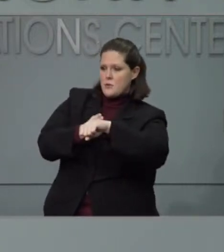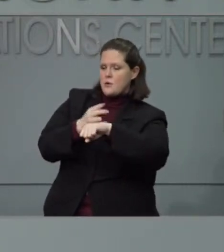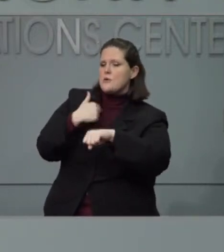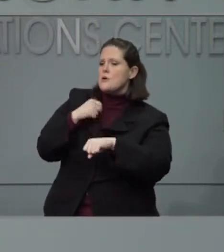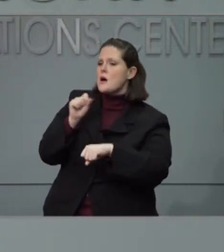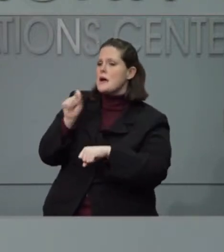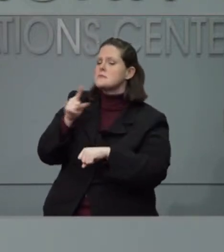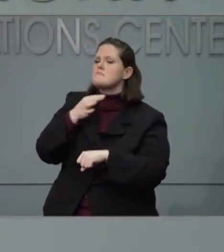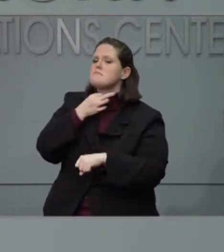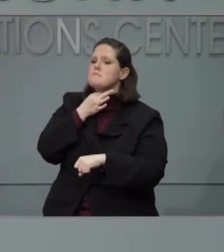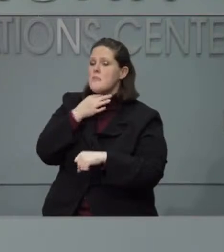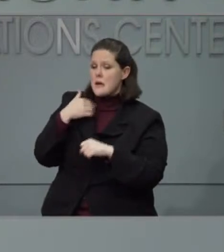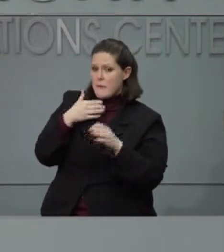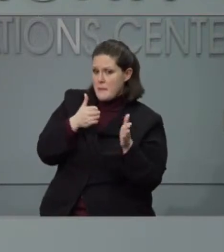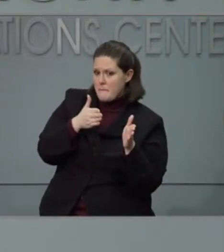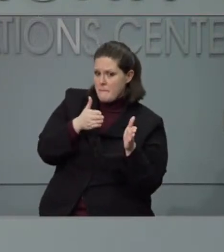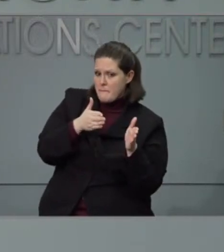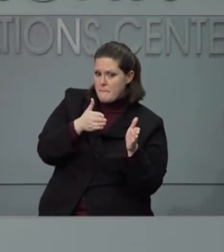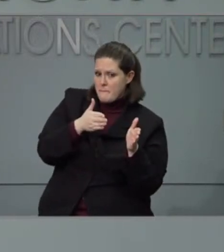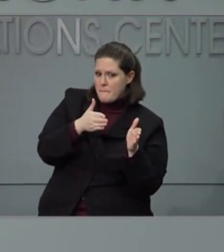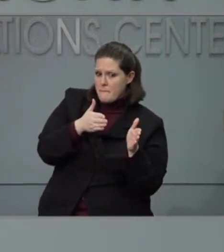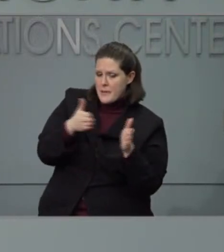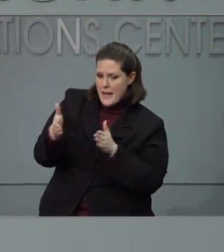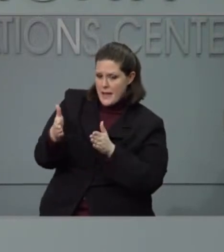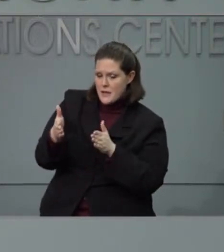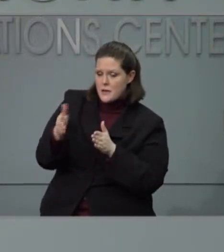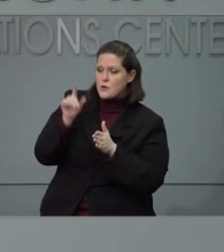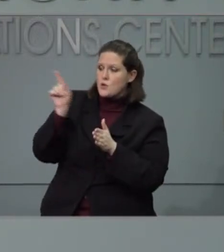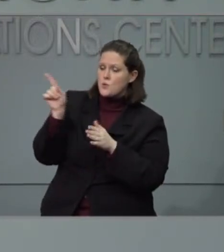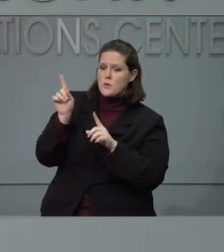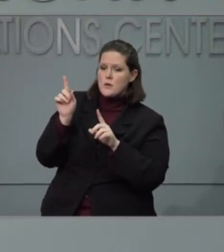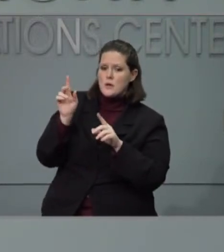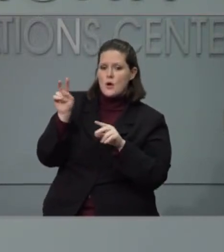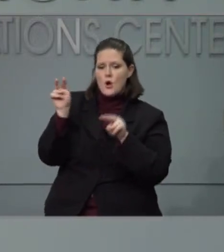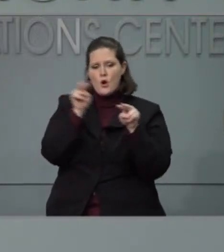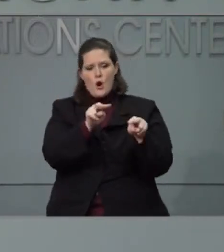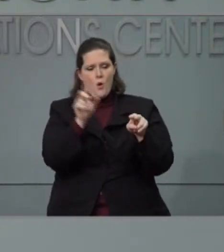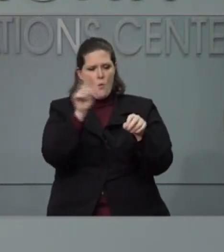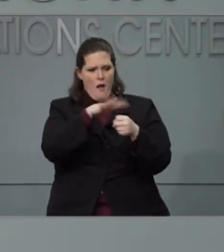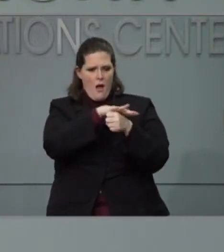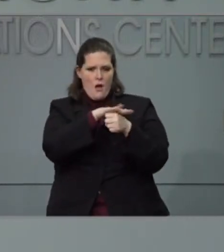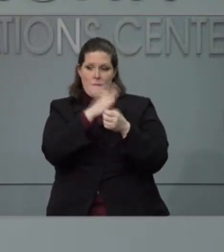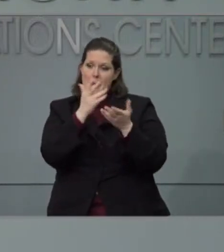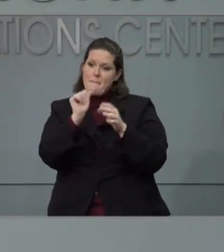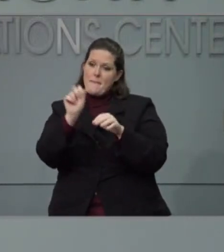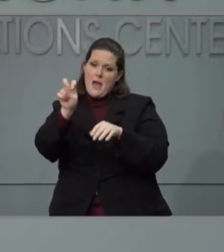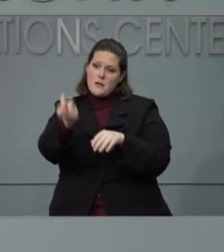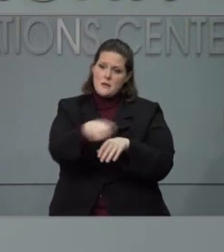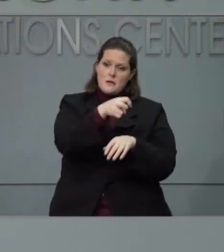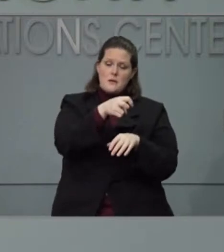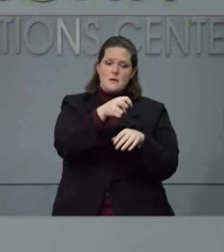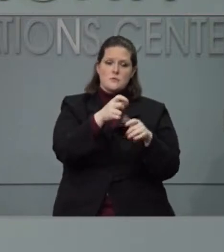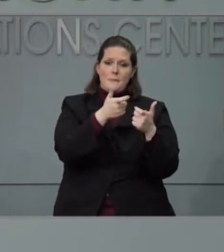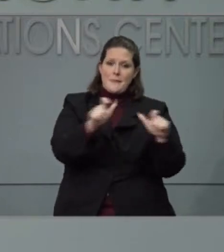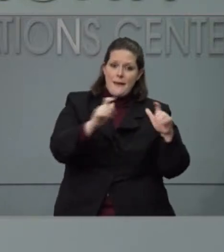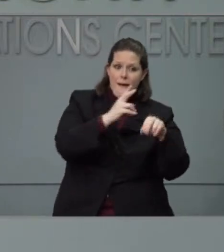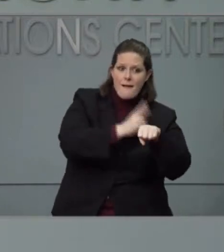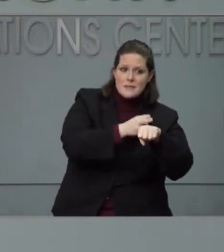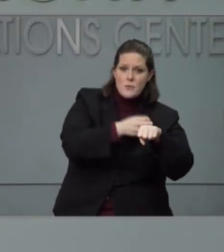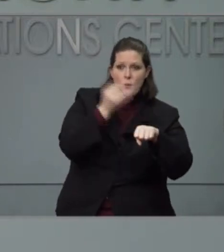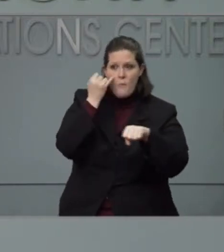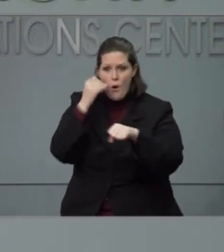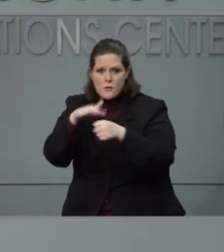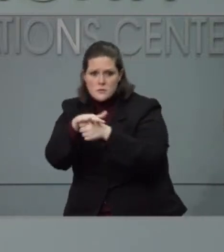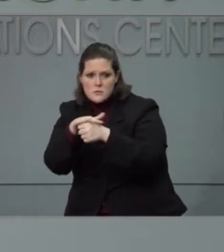plan for if there's not room, if they would come to the areas with more hospital capacities, if the rural hospitals can